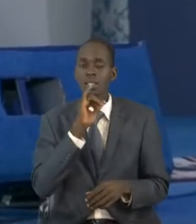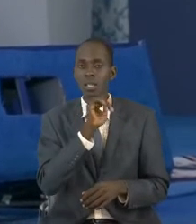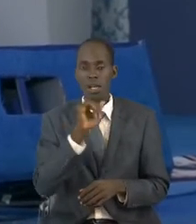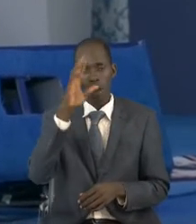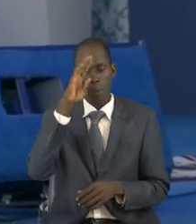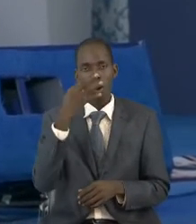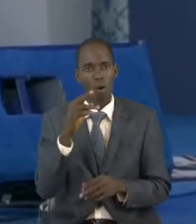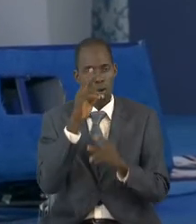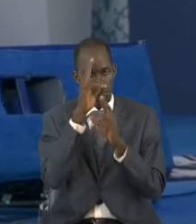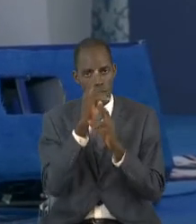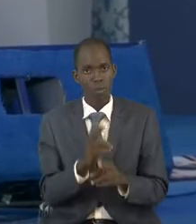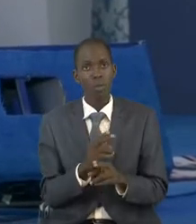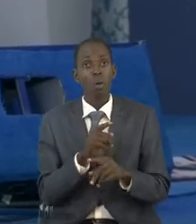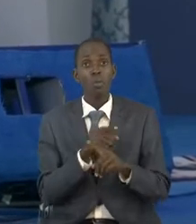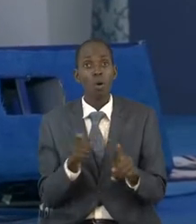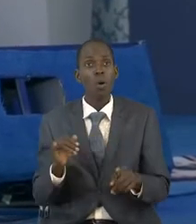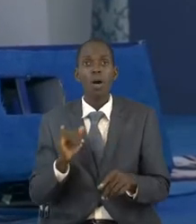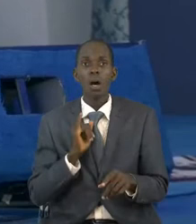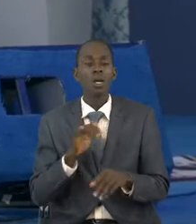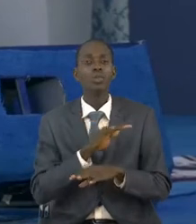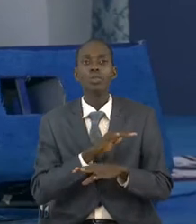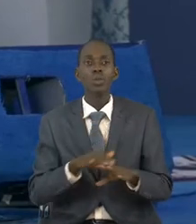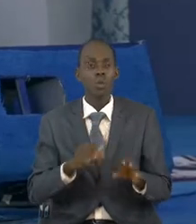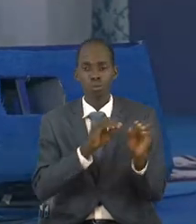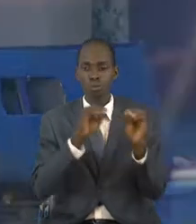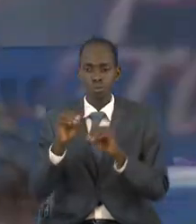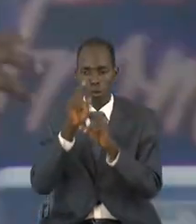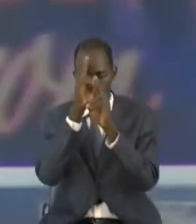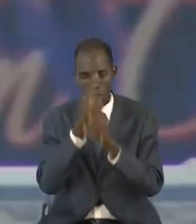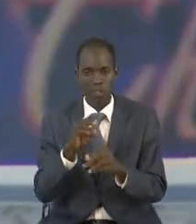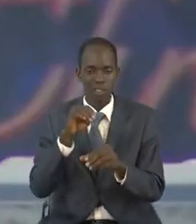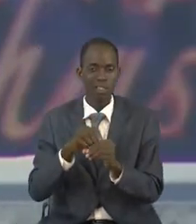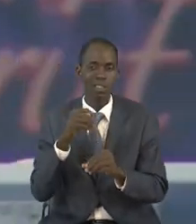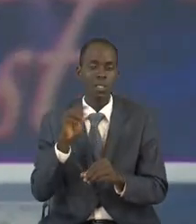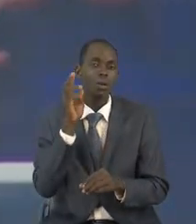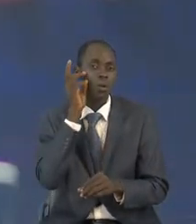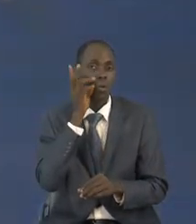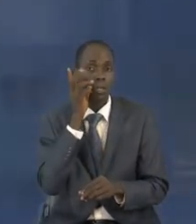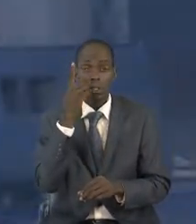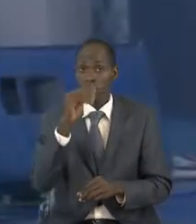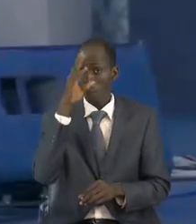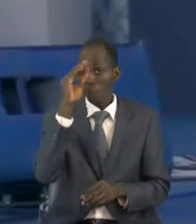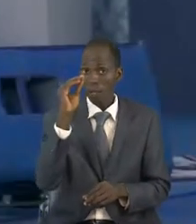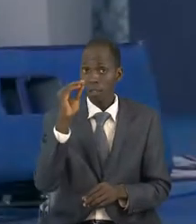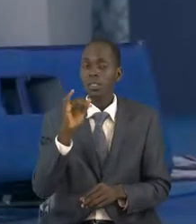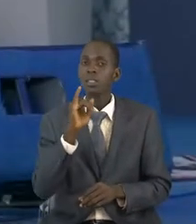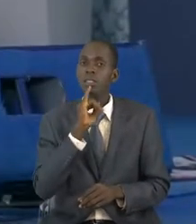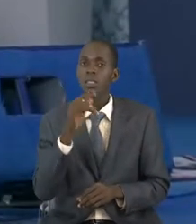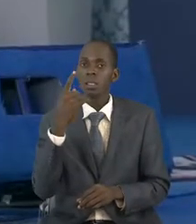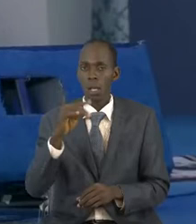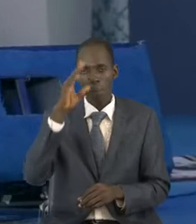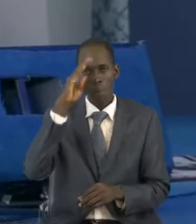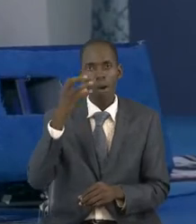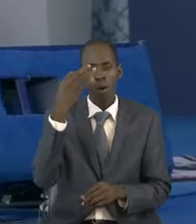I don't put honor on his wine. It says, the man is a man of great